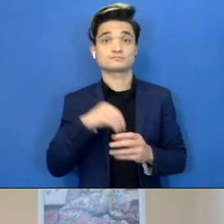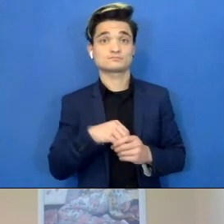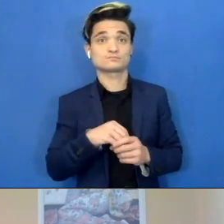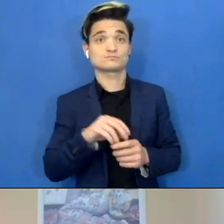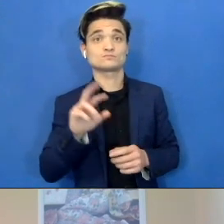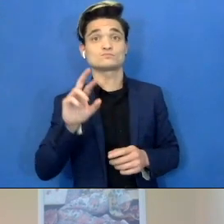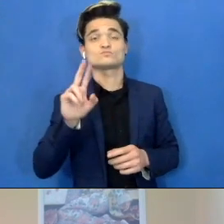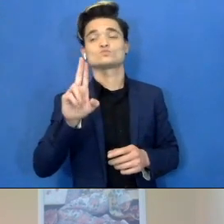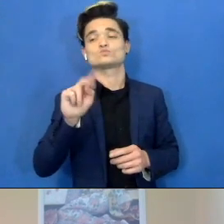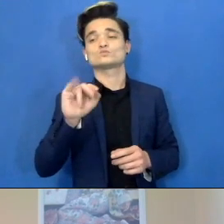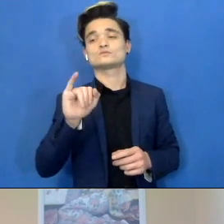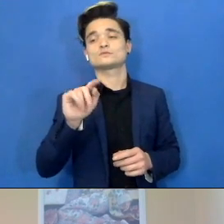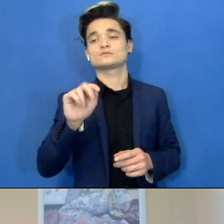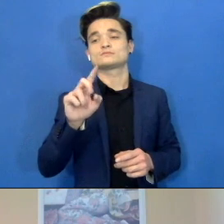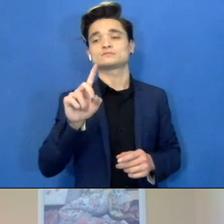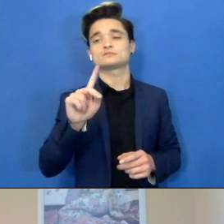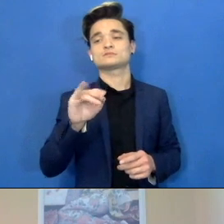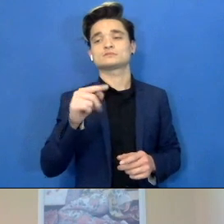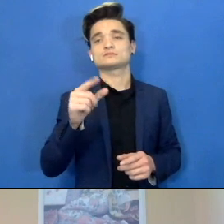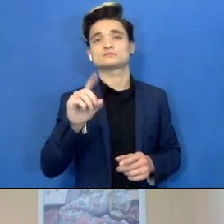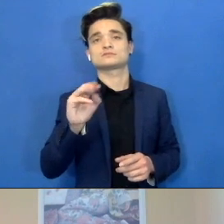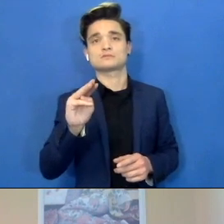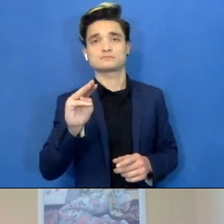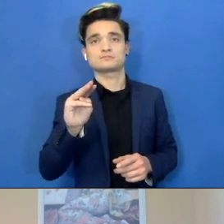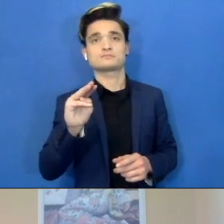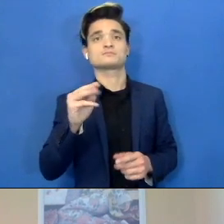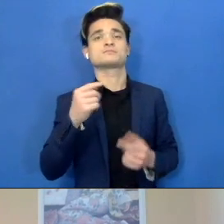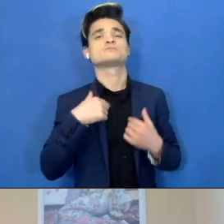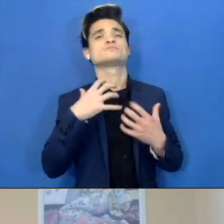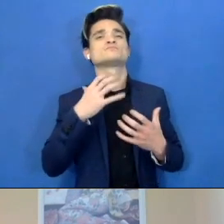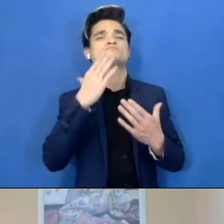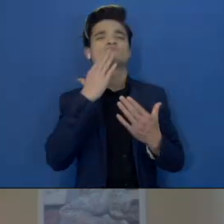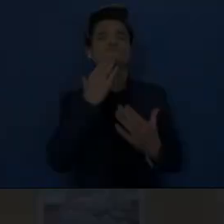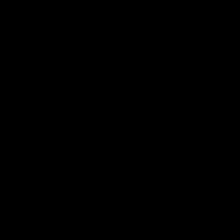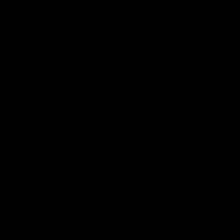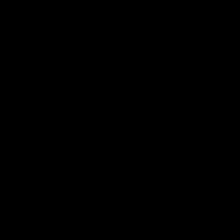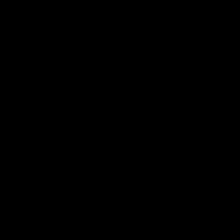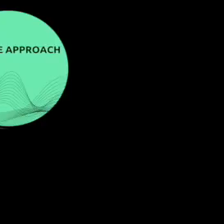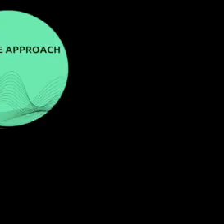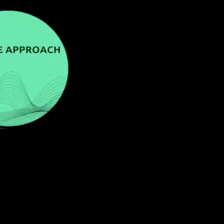So I just want to thank them, and I want to say, if you're interested in the subject, please look them up.